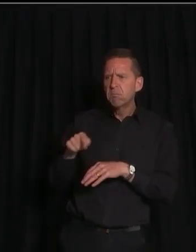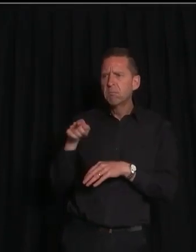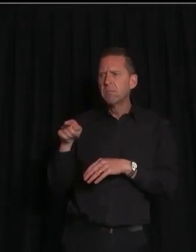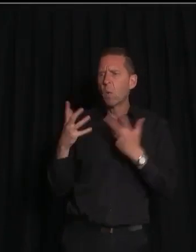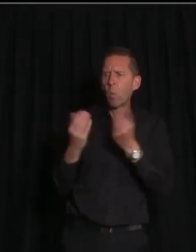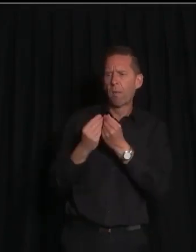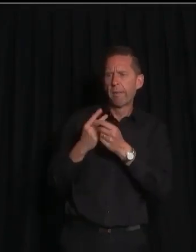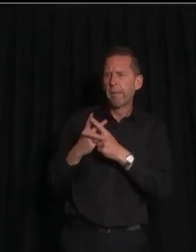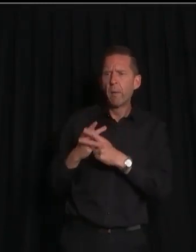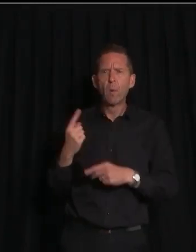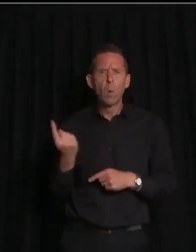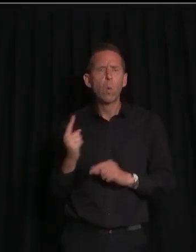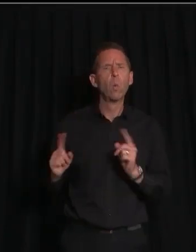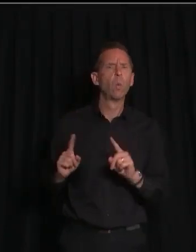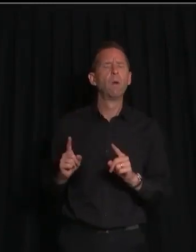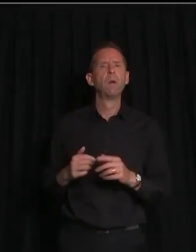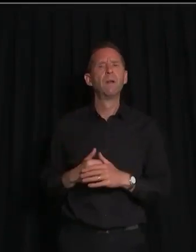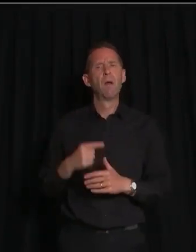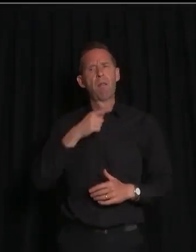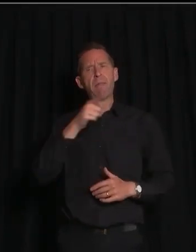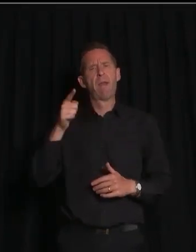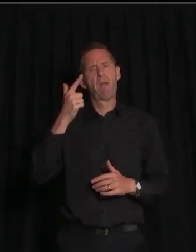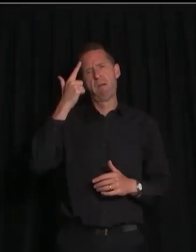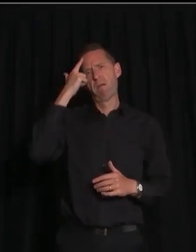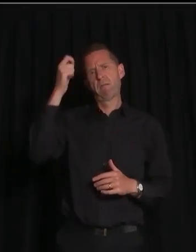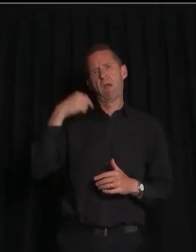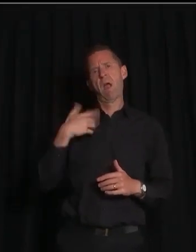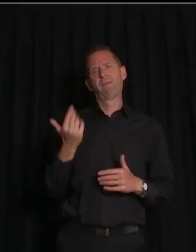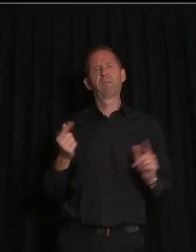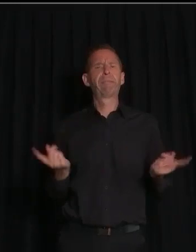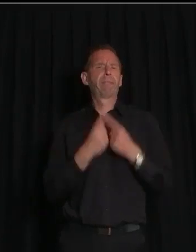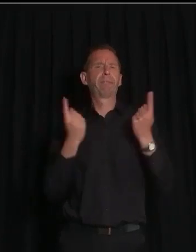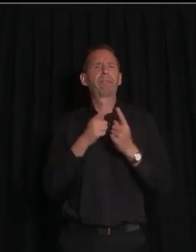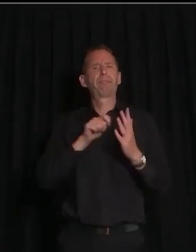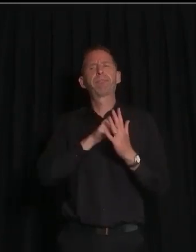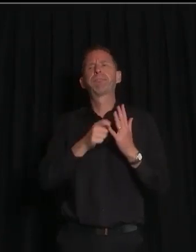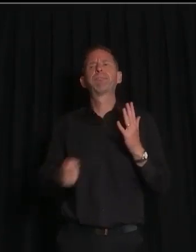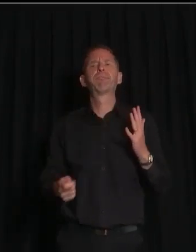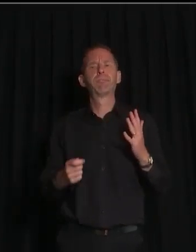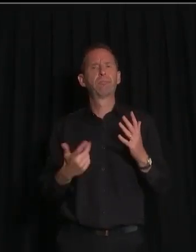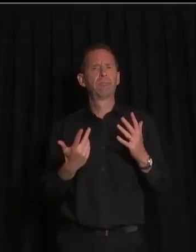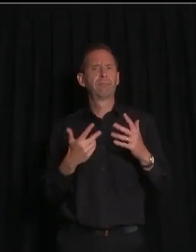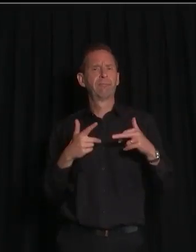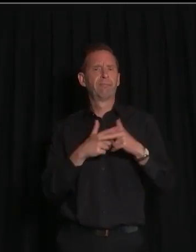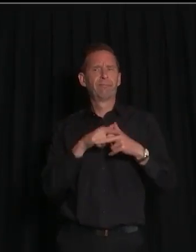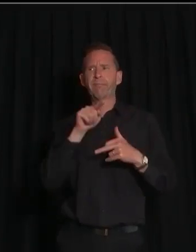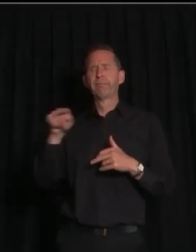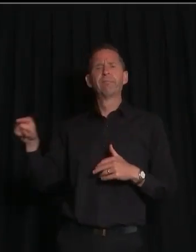life, assuming that I have multiple partners, always is a